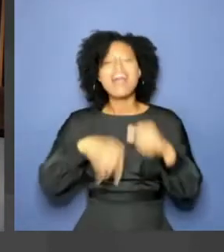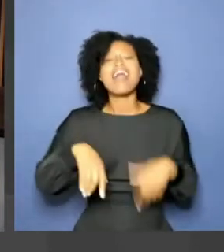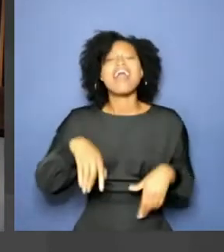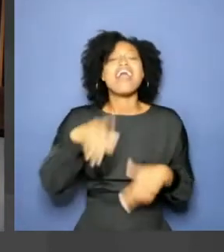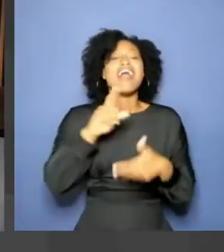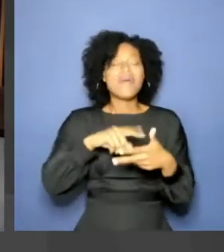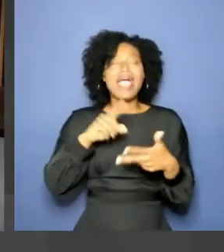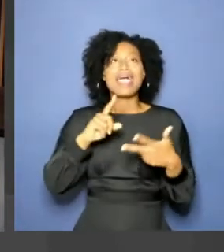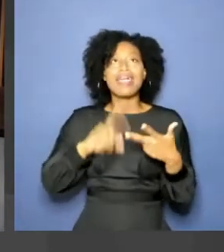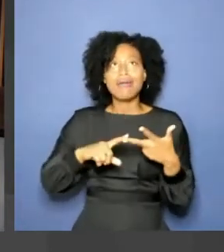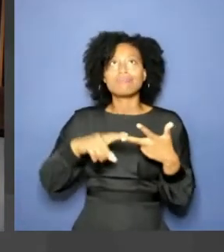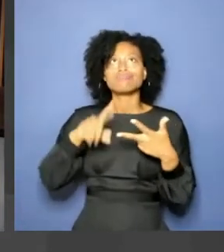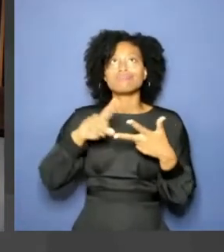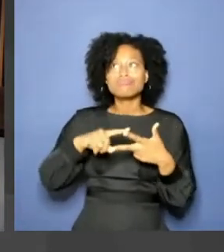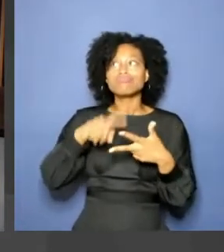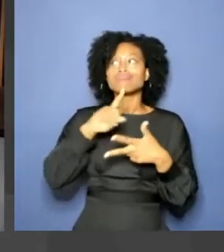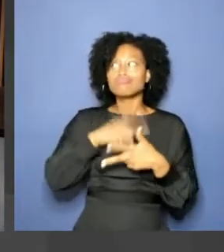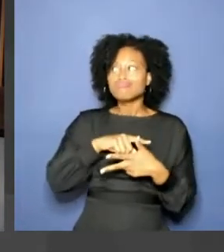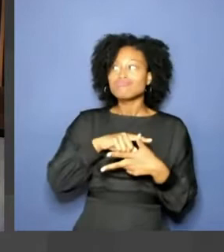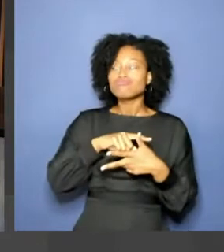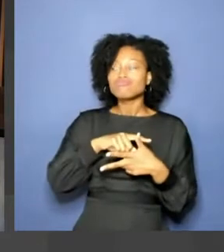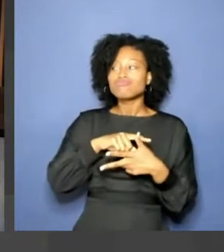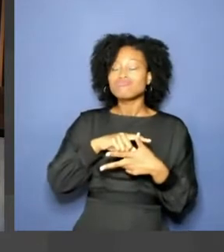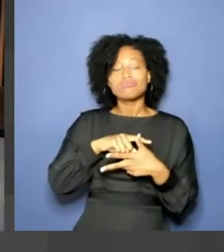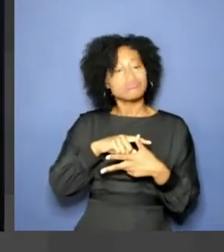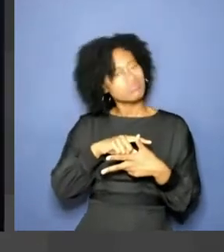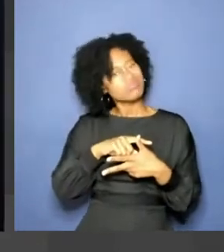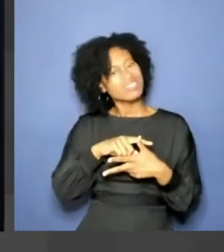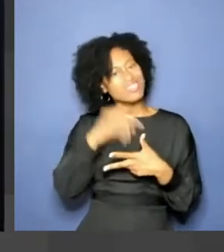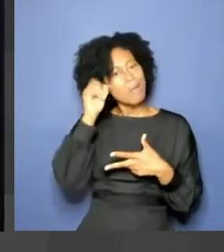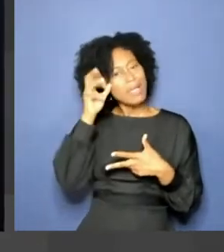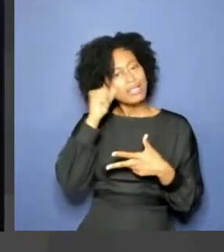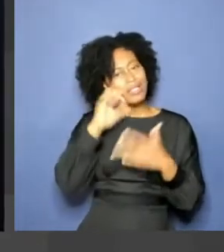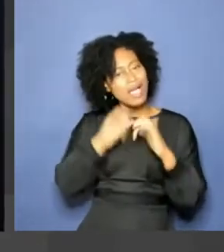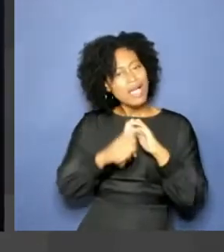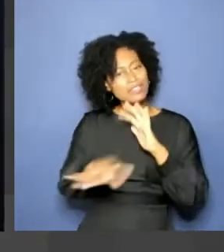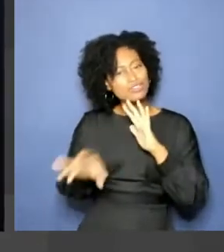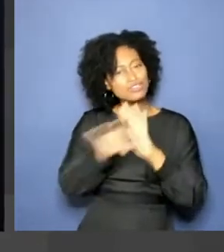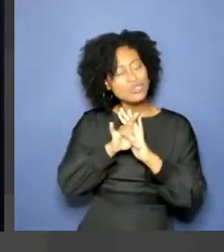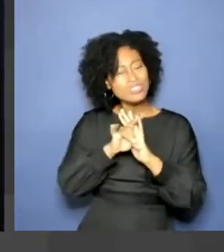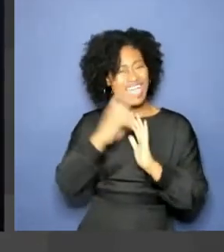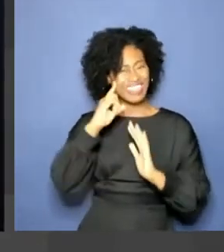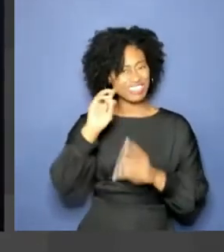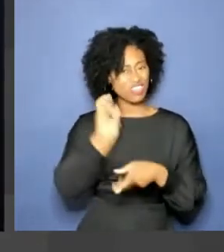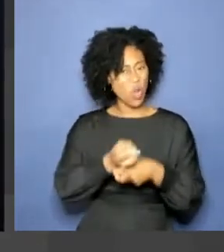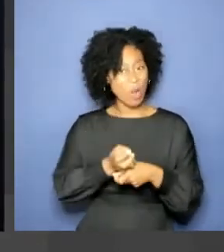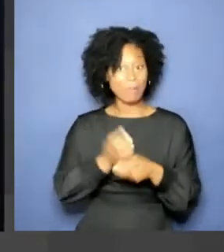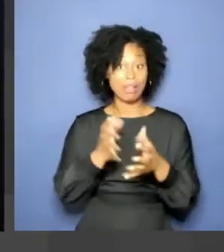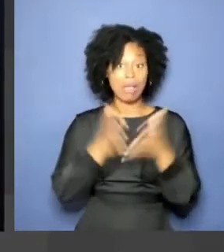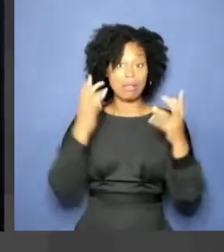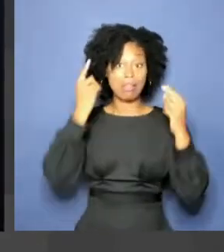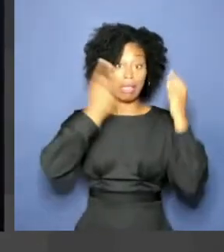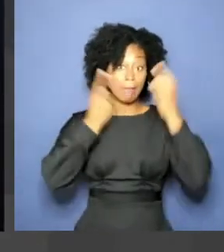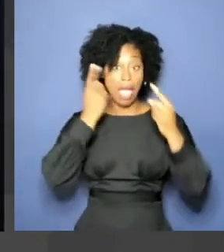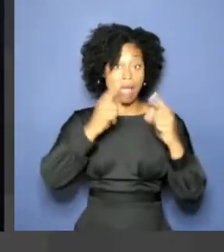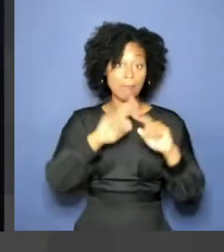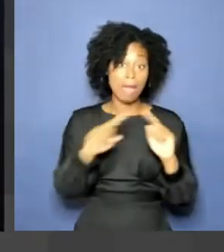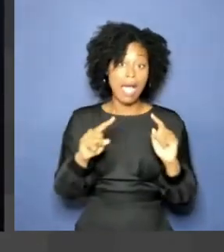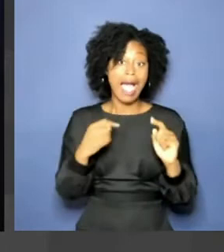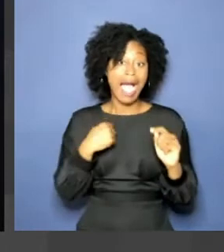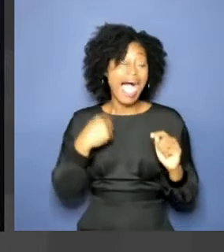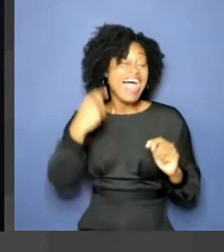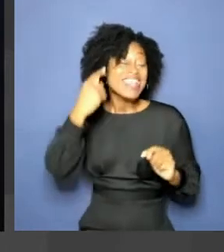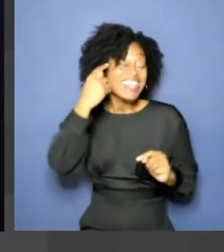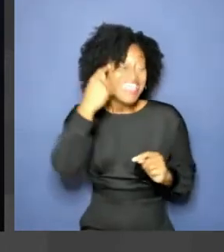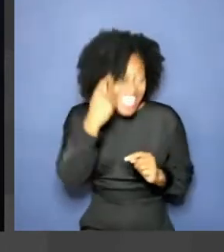good. How do people choose? I think it's going to be quite difficult. But you've given them a lot to think about. So I think